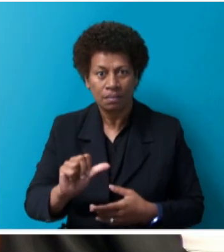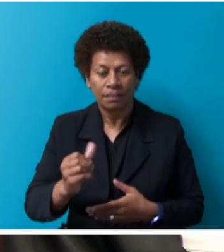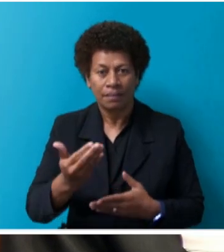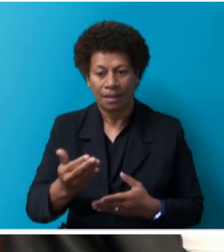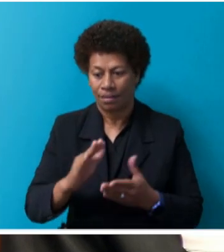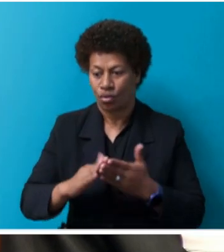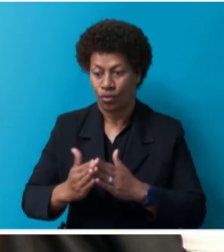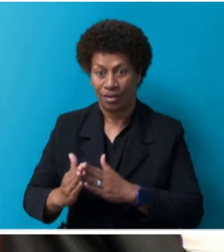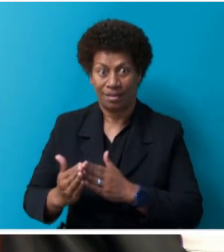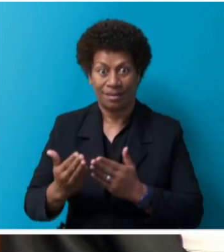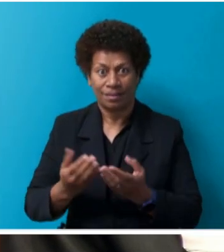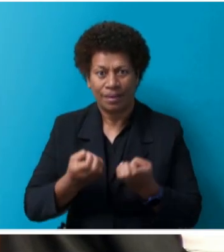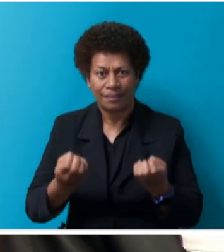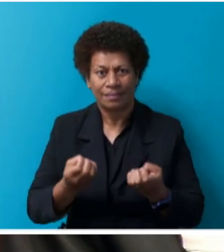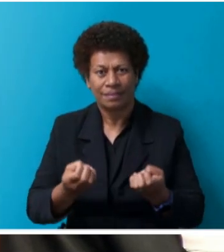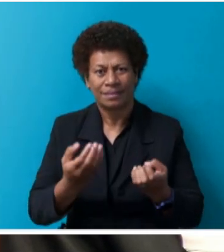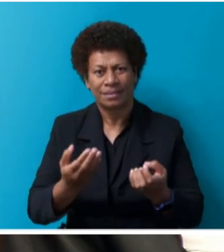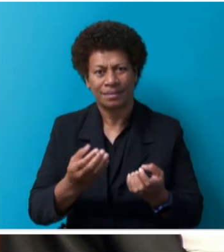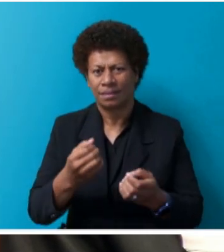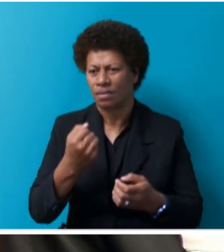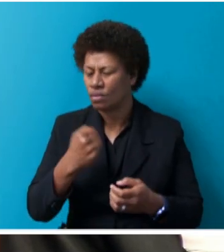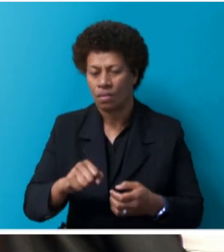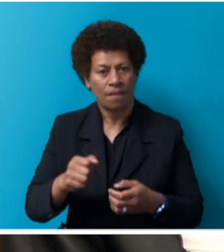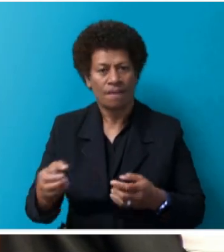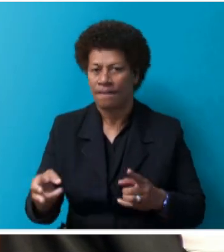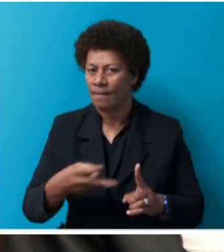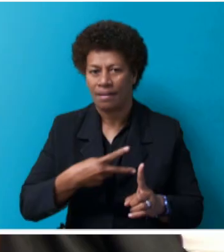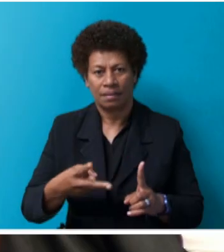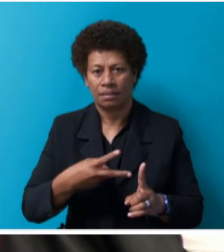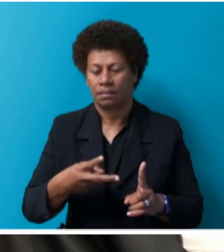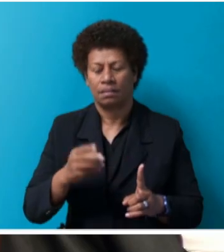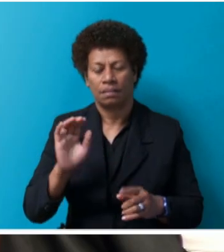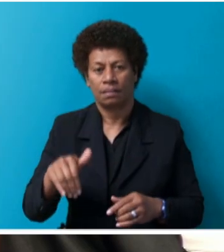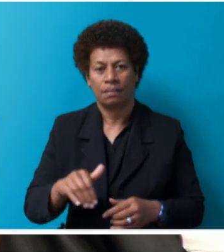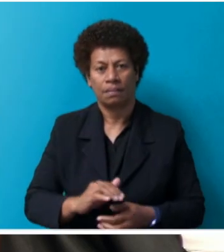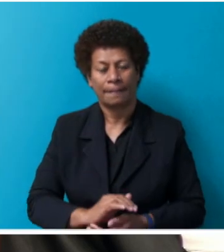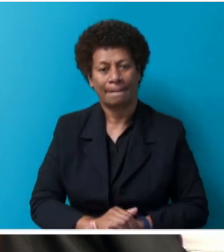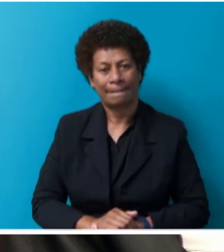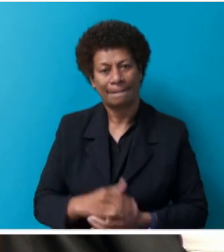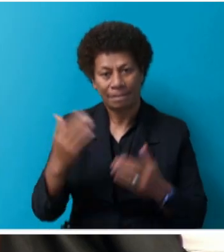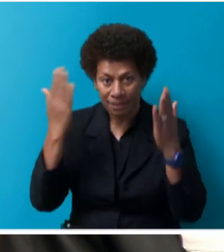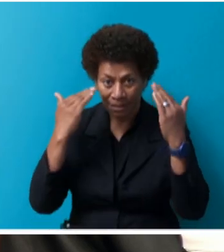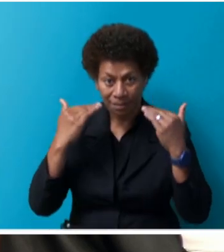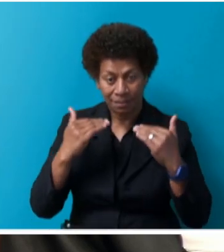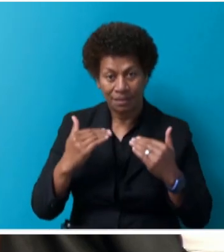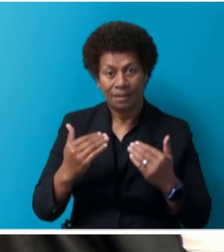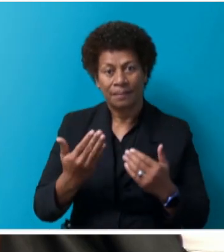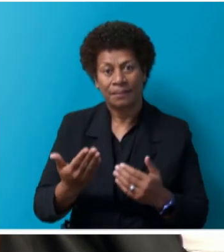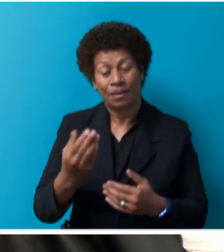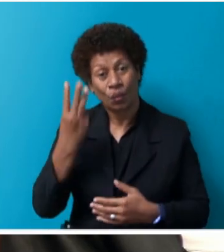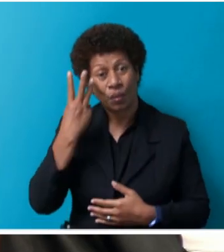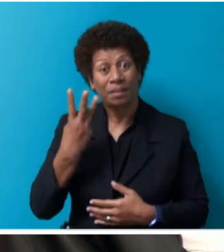to develop zero tolerance to all forms of violence. Mr. Speaker, Women's Economic Empowerment